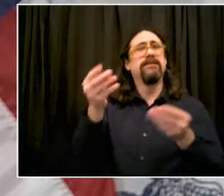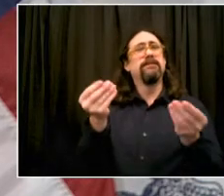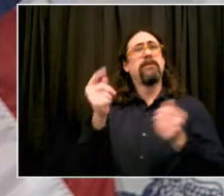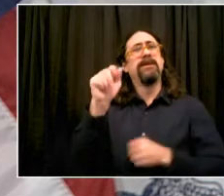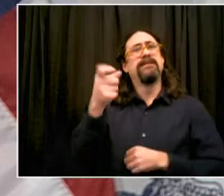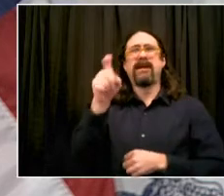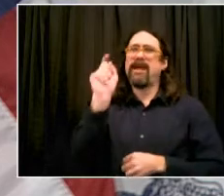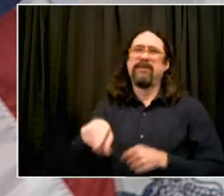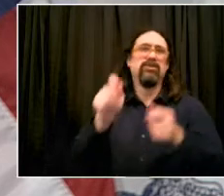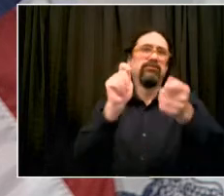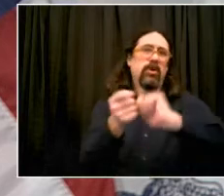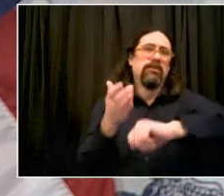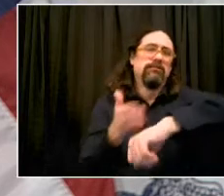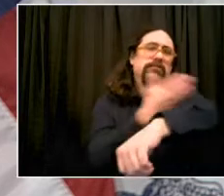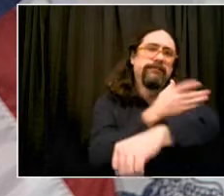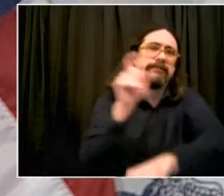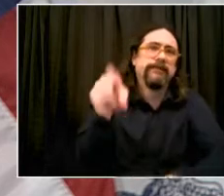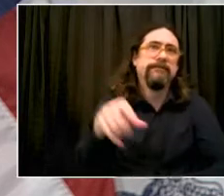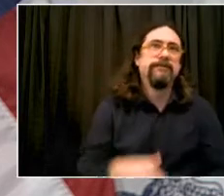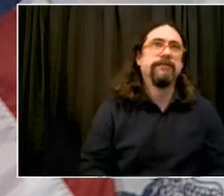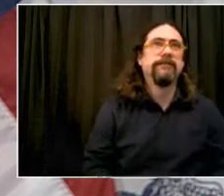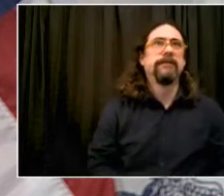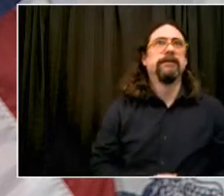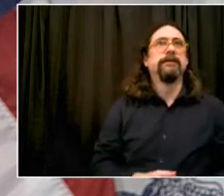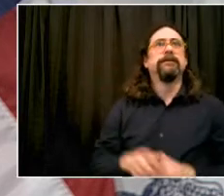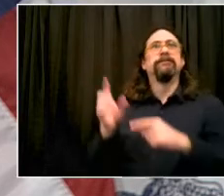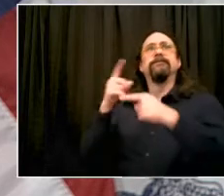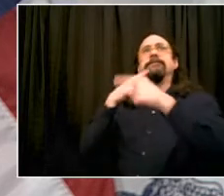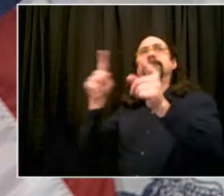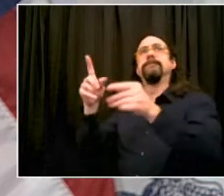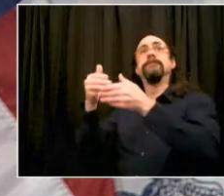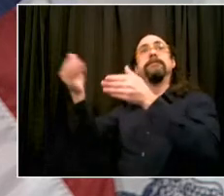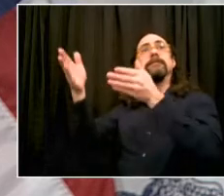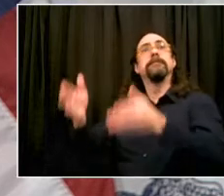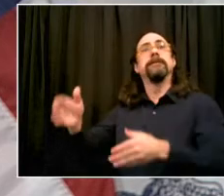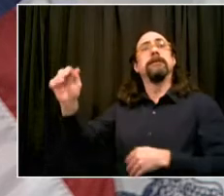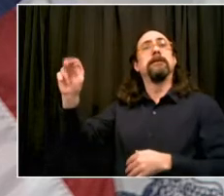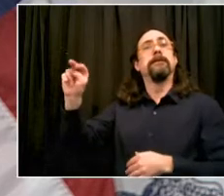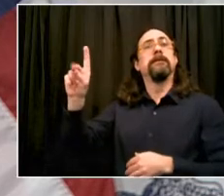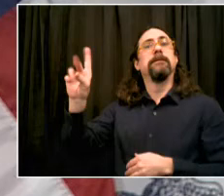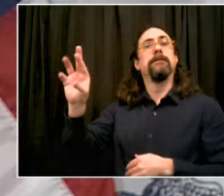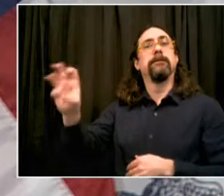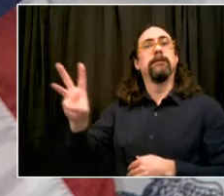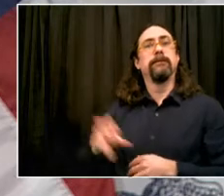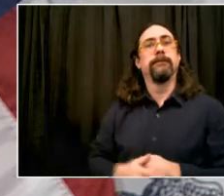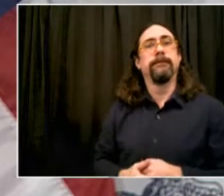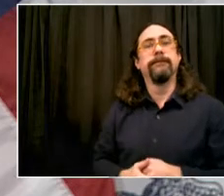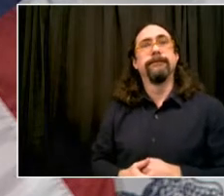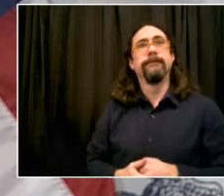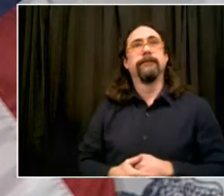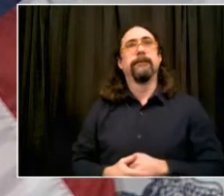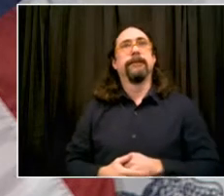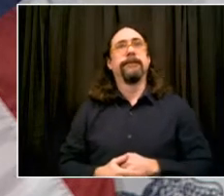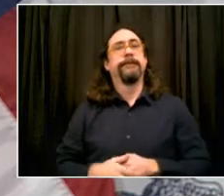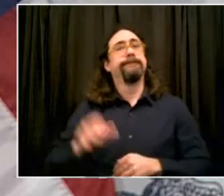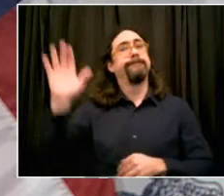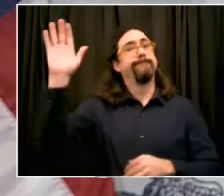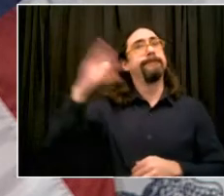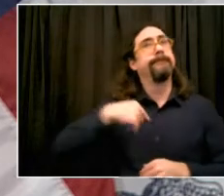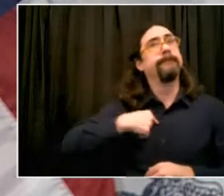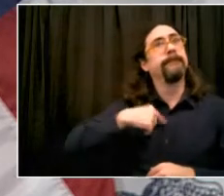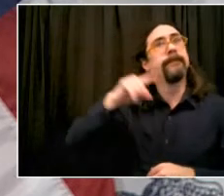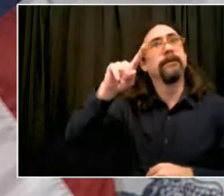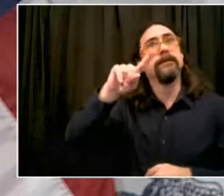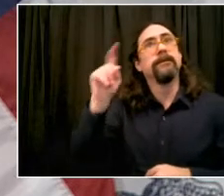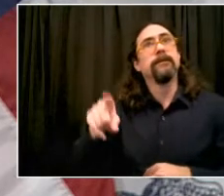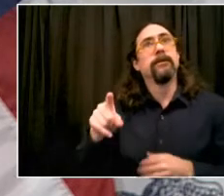Hey, good morning, Mr. Mayor and everyone on the call. The question has to do with the vaccination. Yesterday, Governor Cuomo